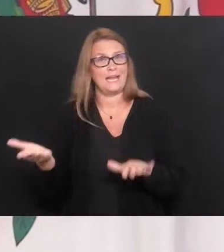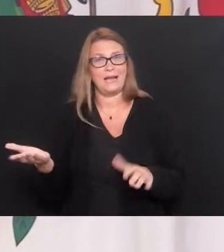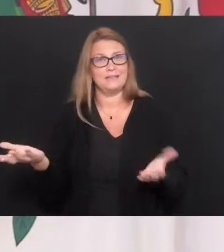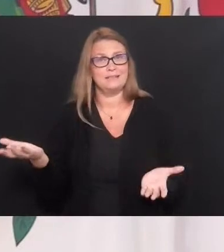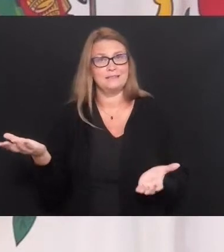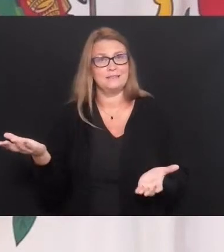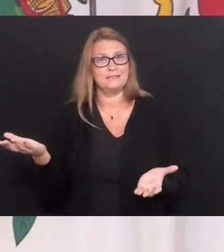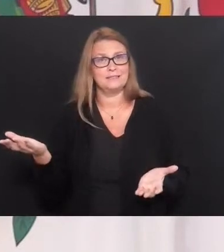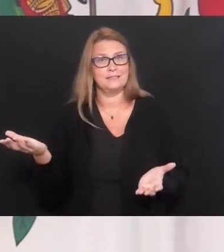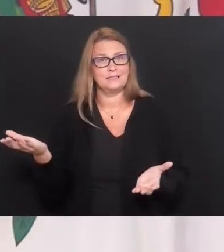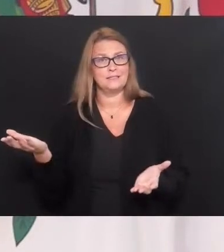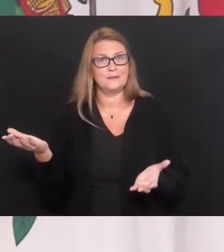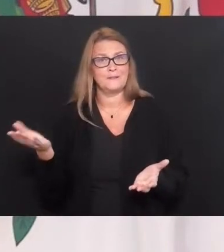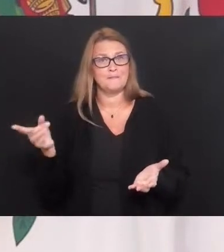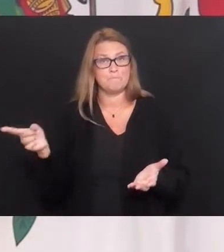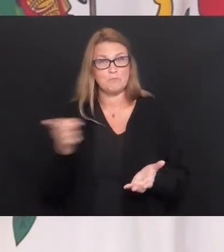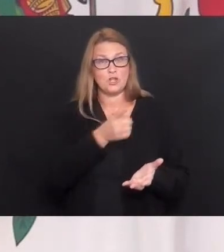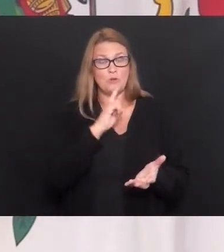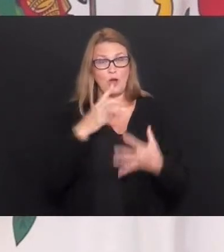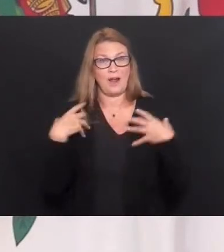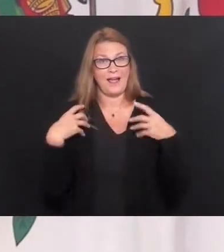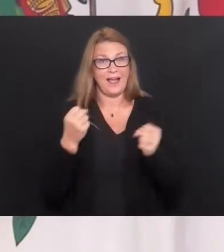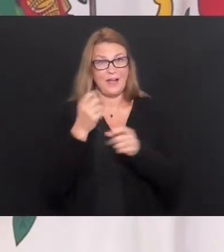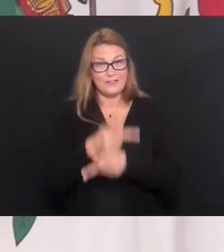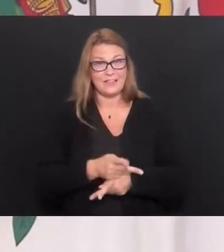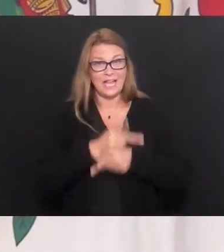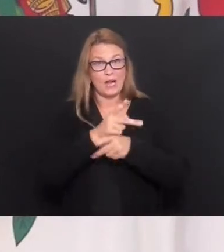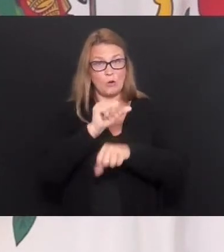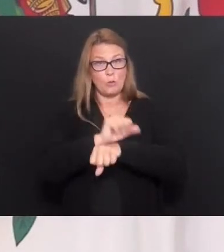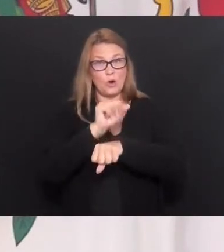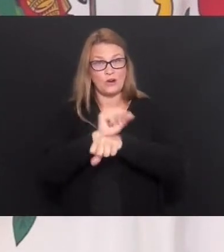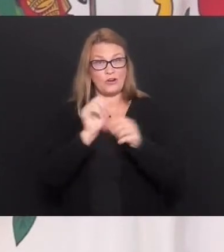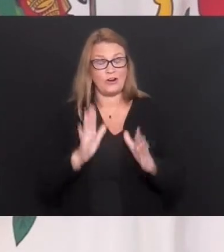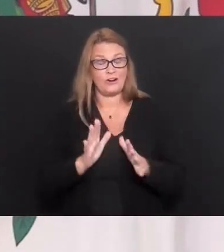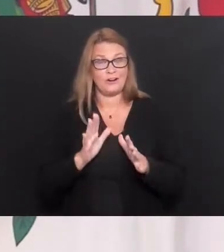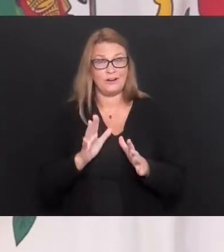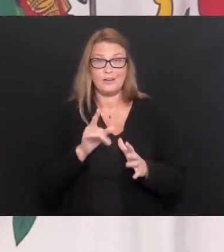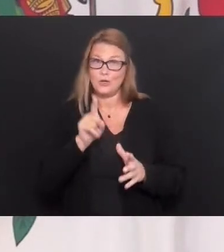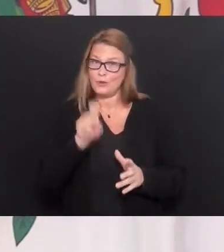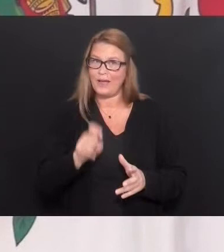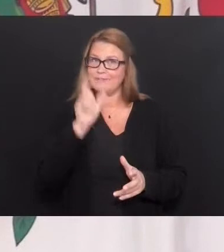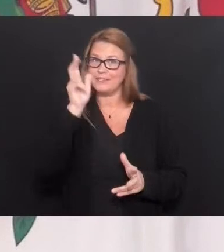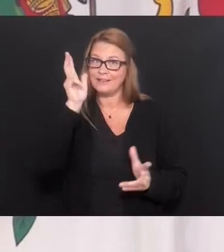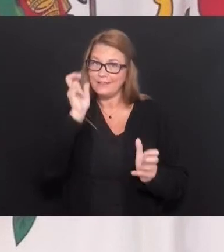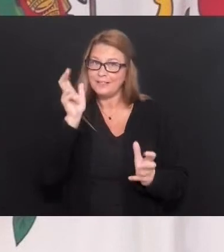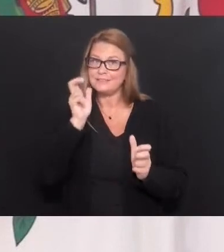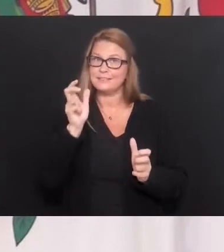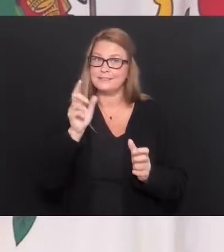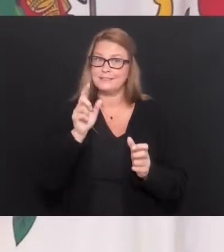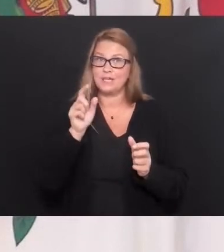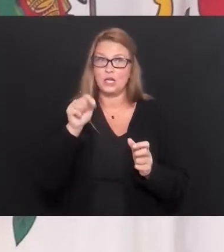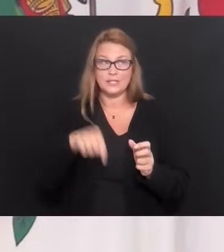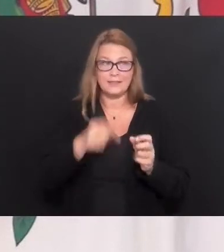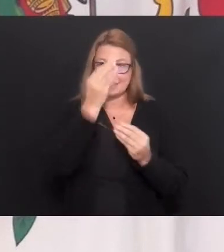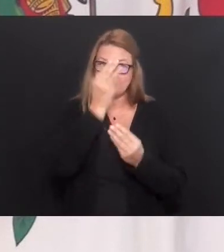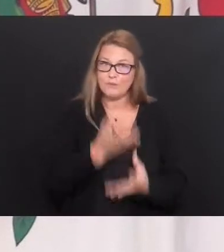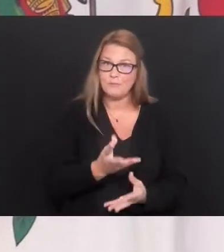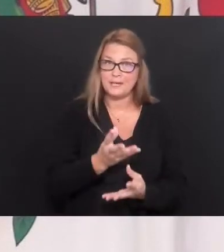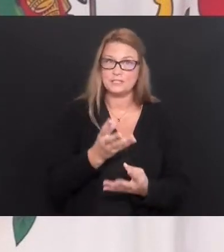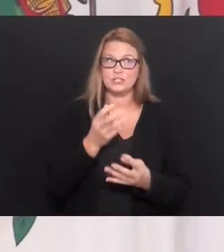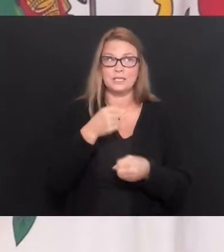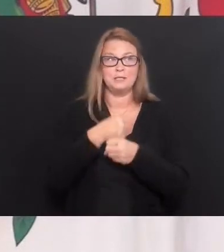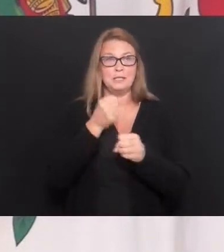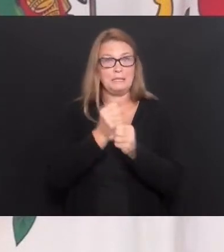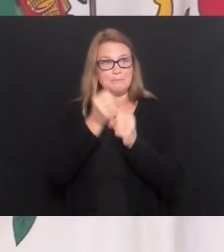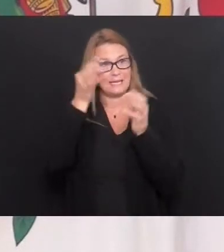dead. So if you're a healthcare worker, surely, to God above, you got to listen to this stuff. You got to make decisions. We